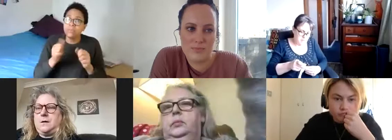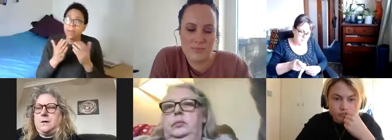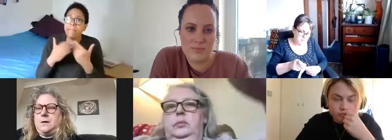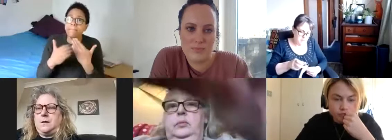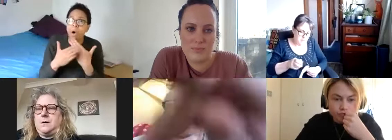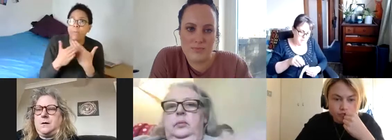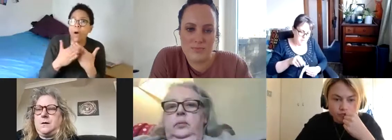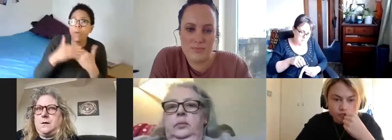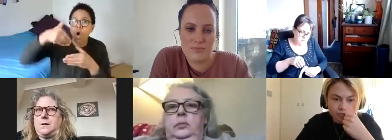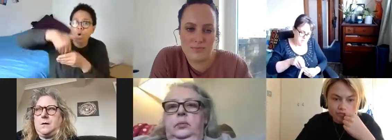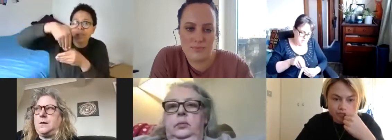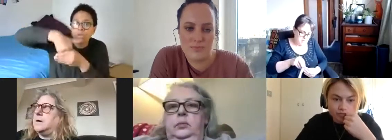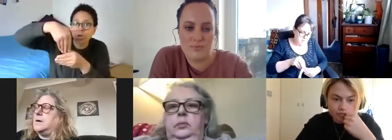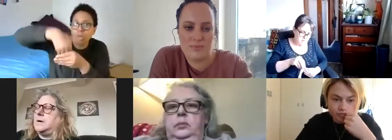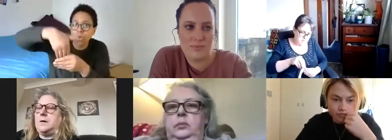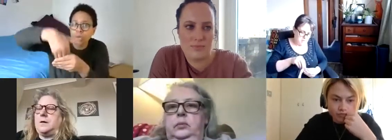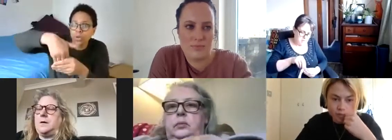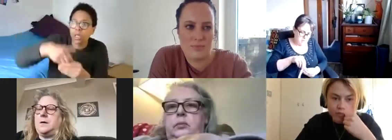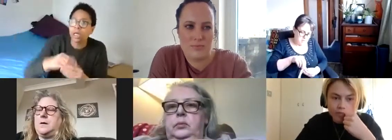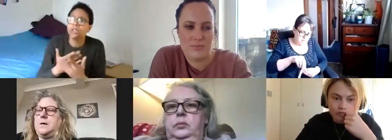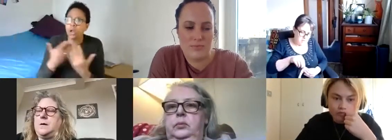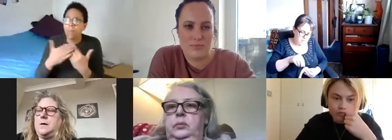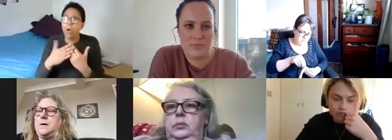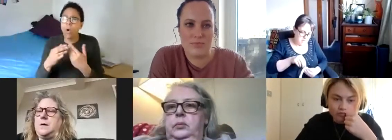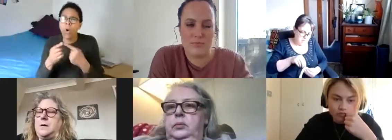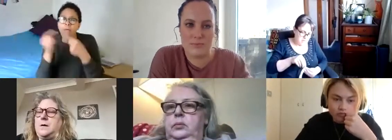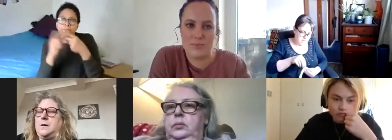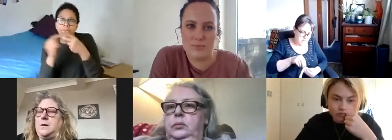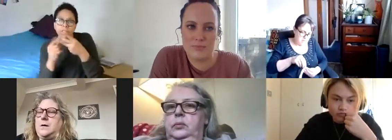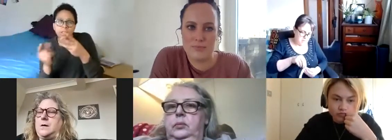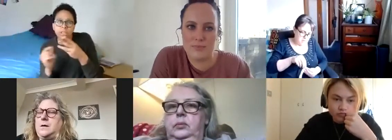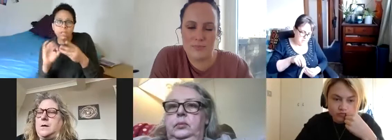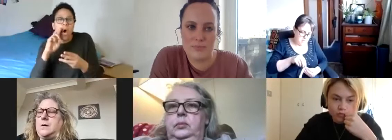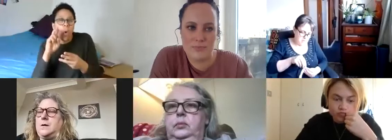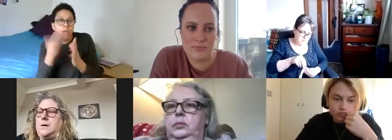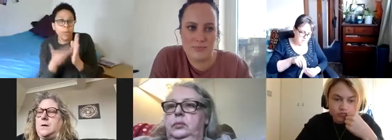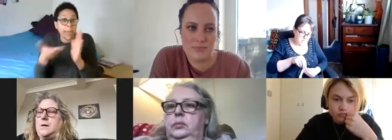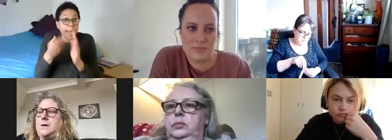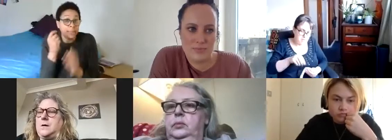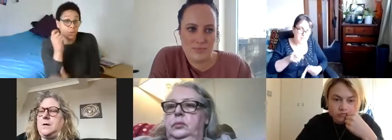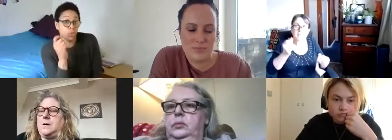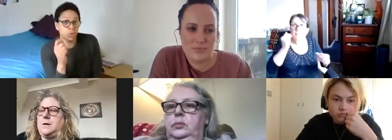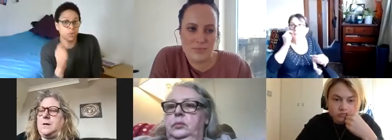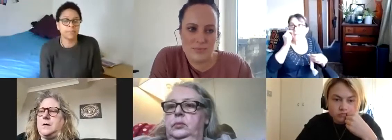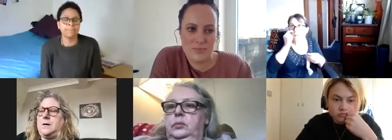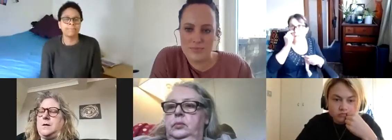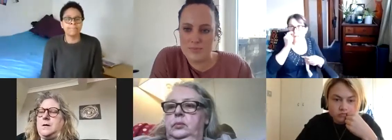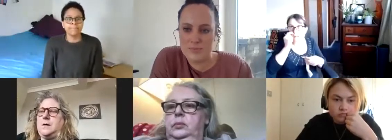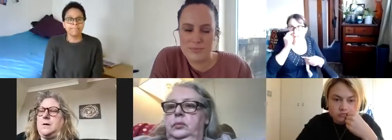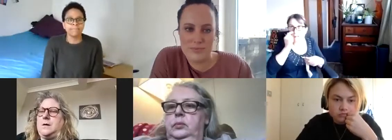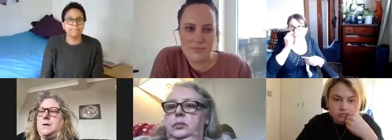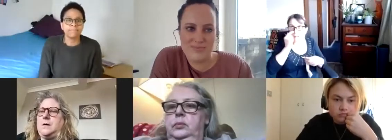more content added to it and a lot more features going to be added to it over the coming months. So hopefully that would be great. Yeah, it's even more.